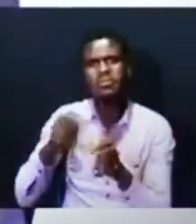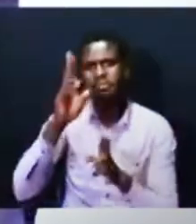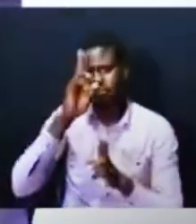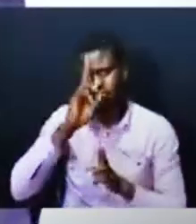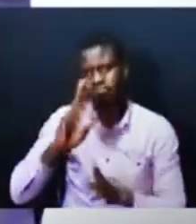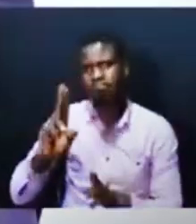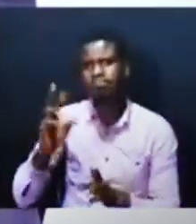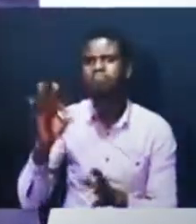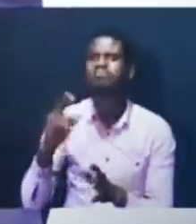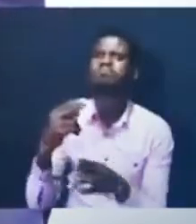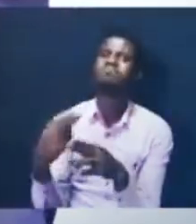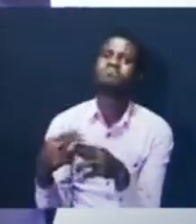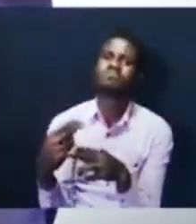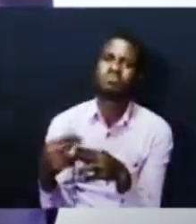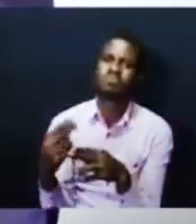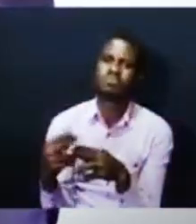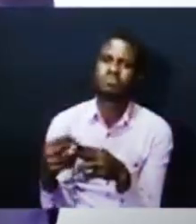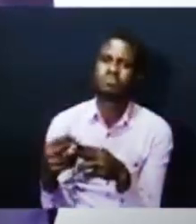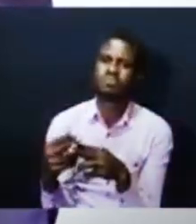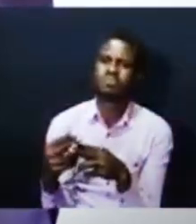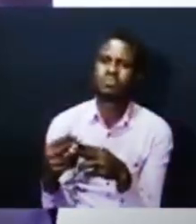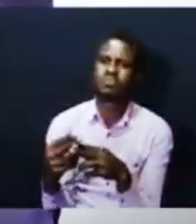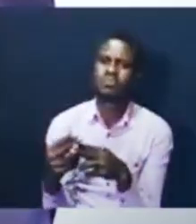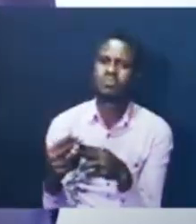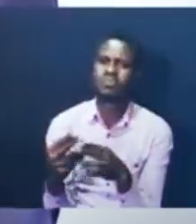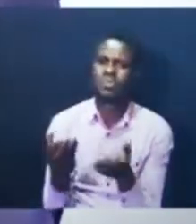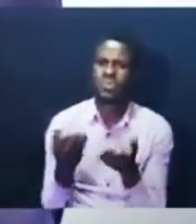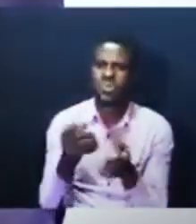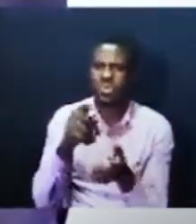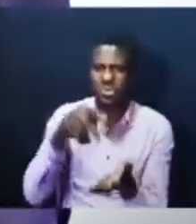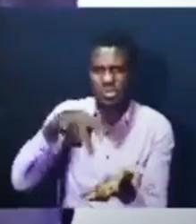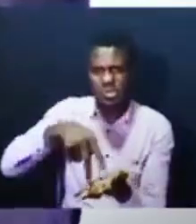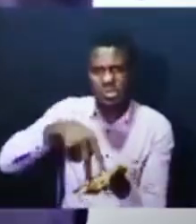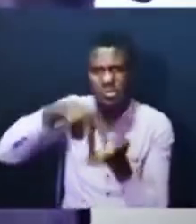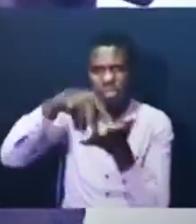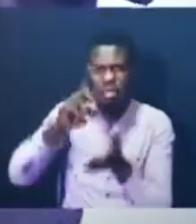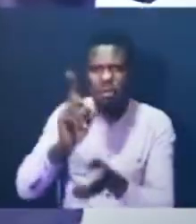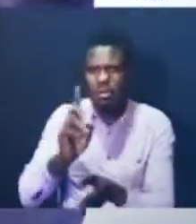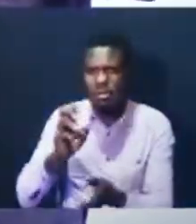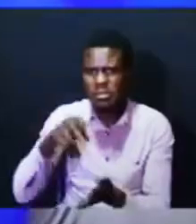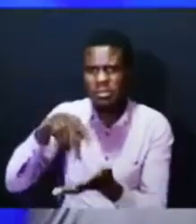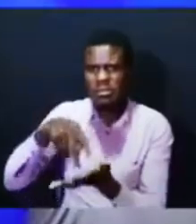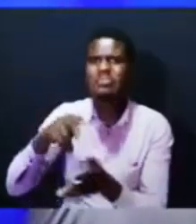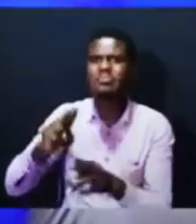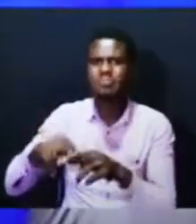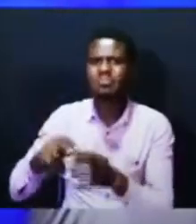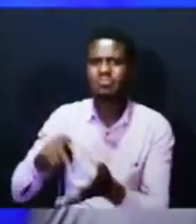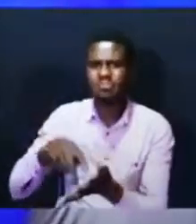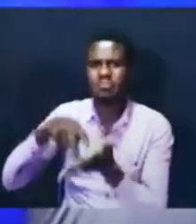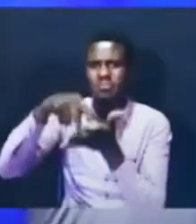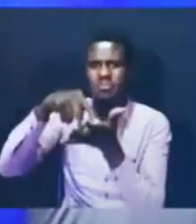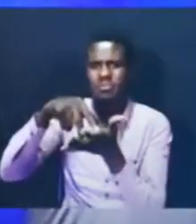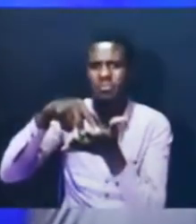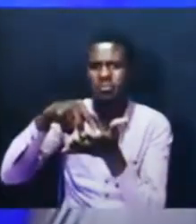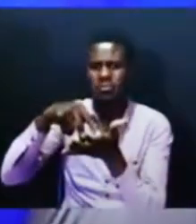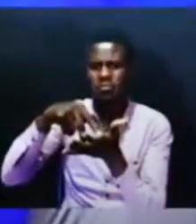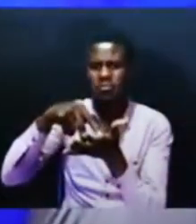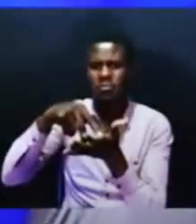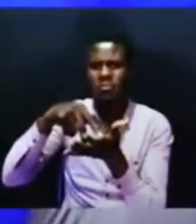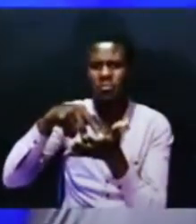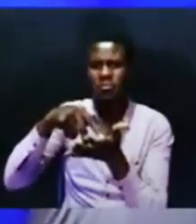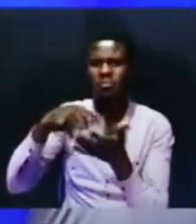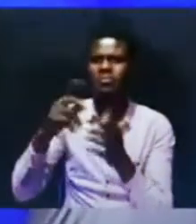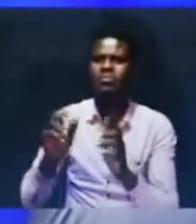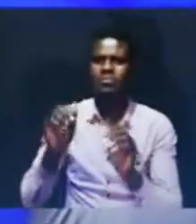name. And I want you to stand up wherever you are. Now you can go